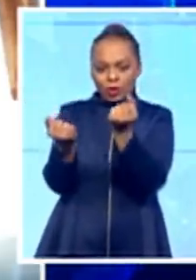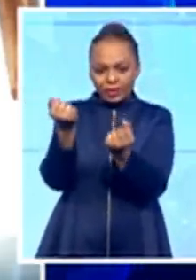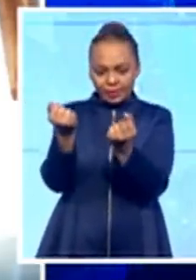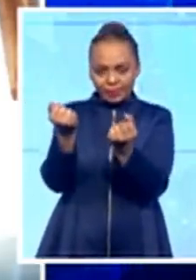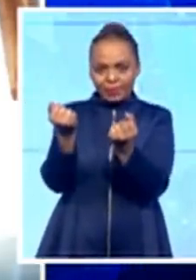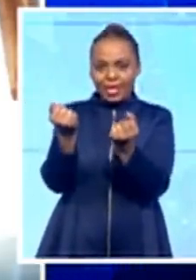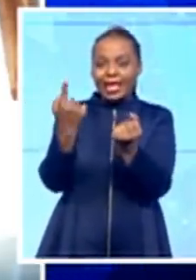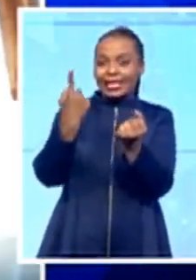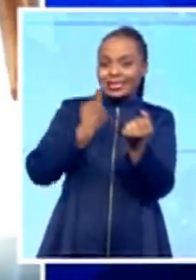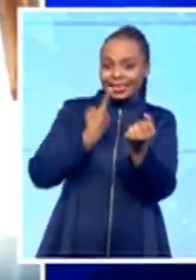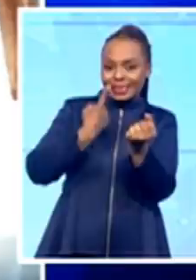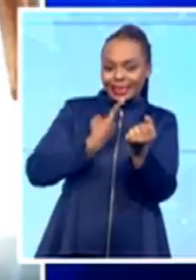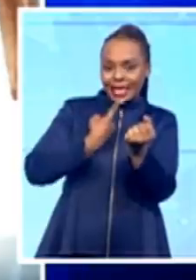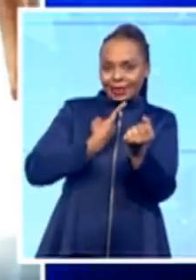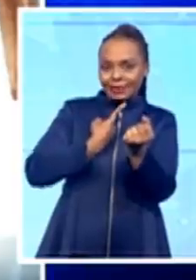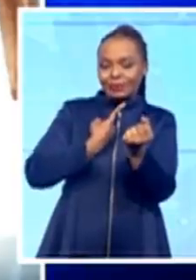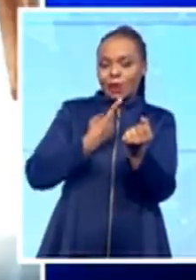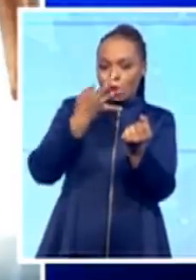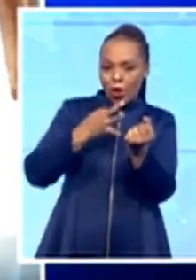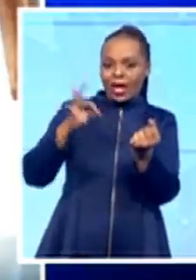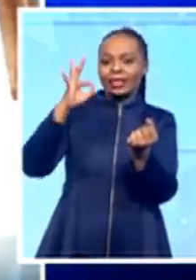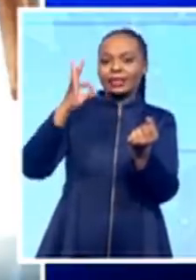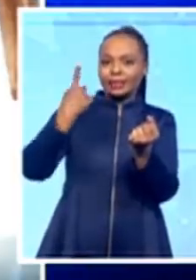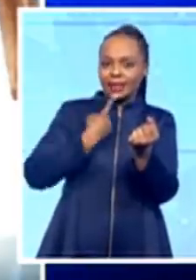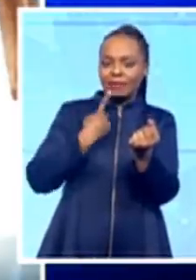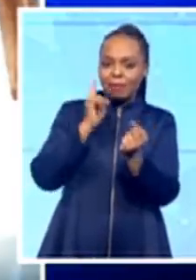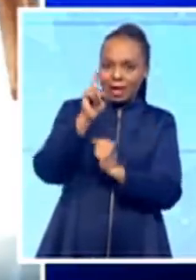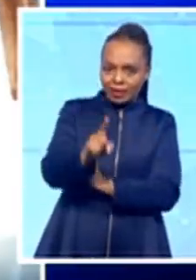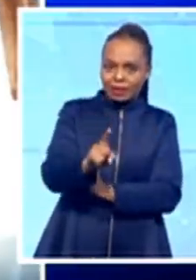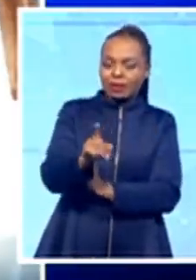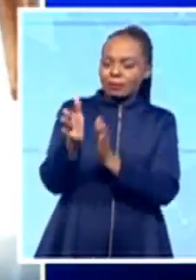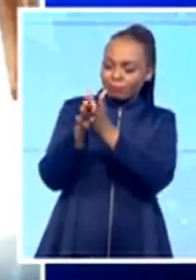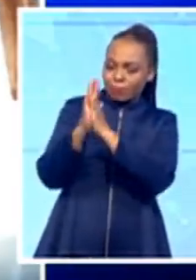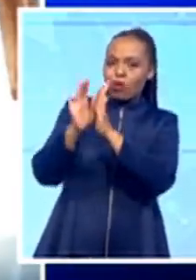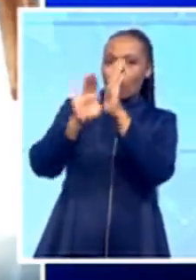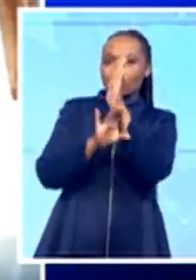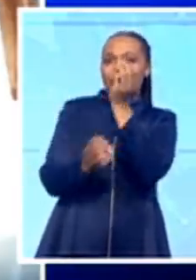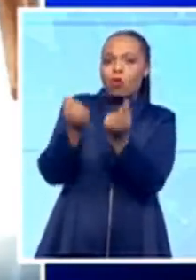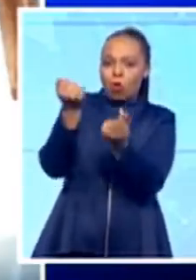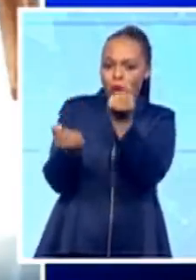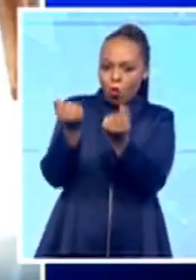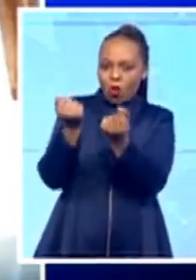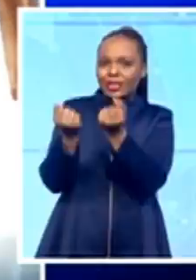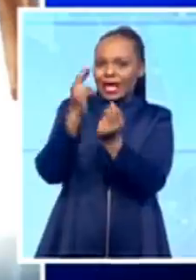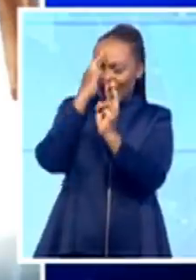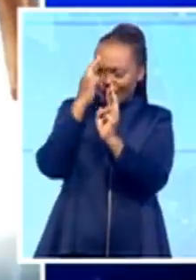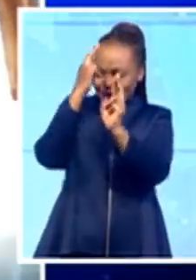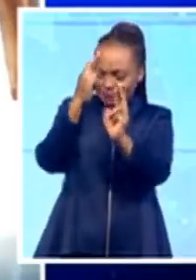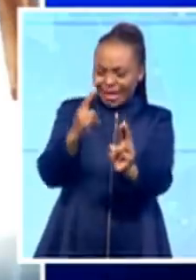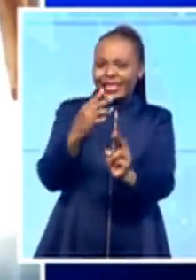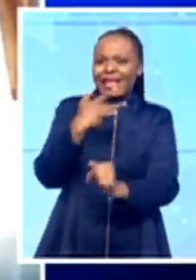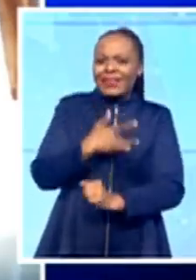to self-correct. We call upon the Constitutional Court to respect the feelings of the people on the ground. We call upon